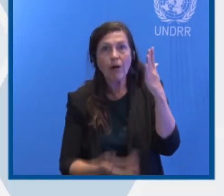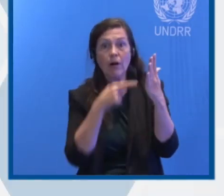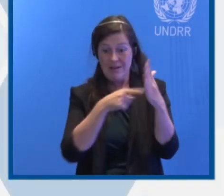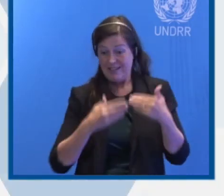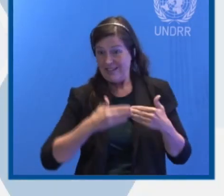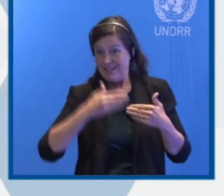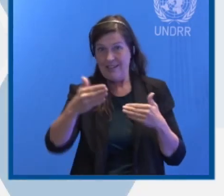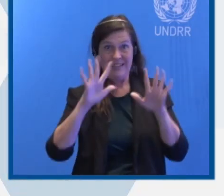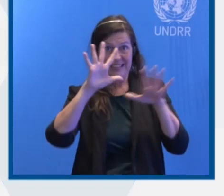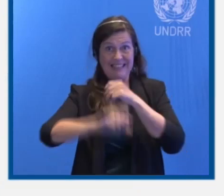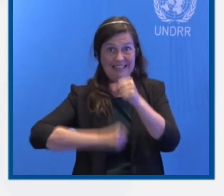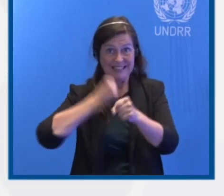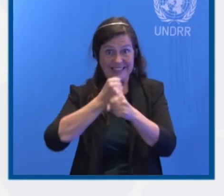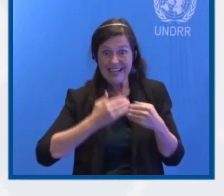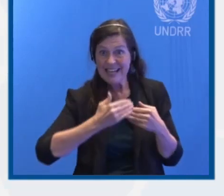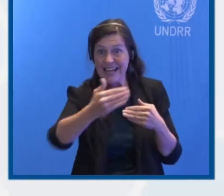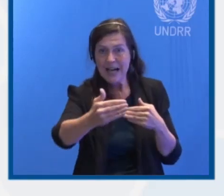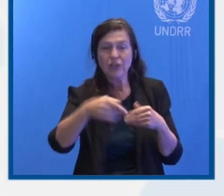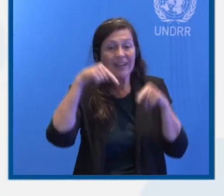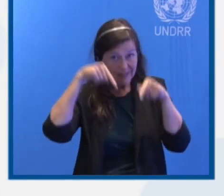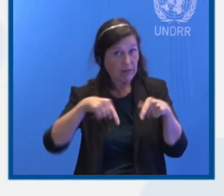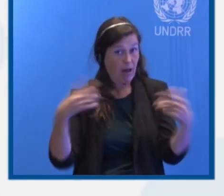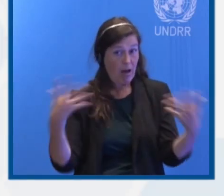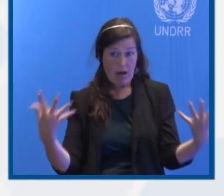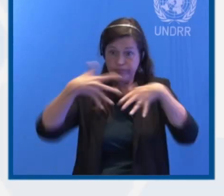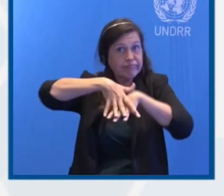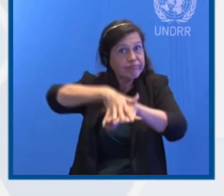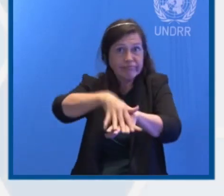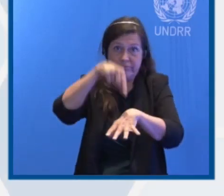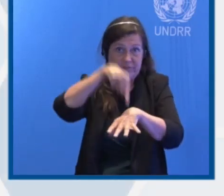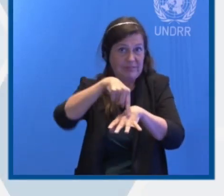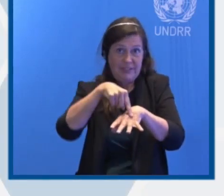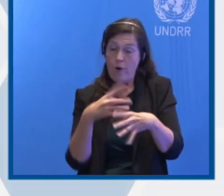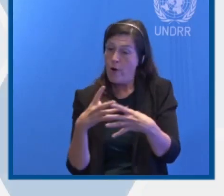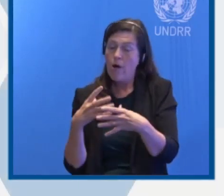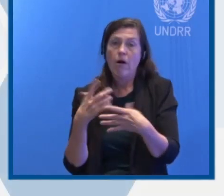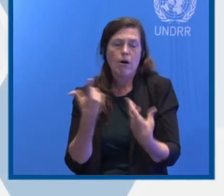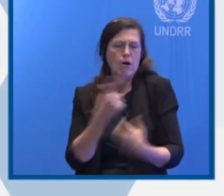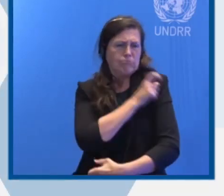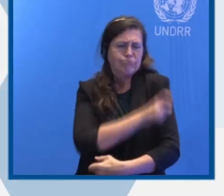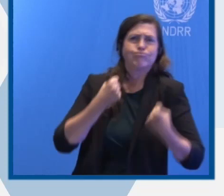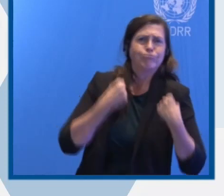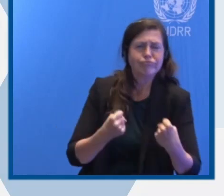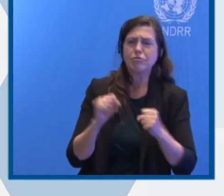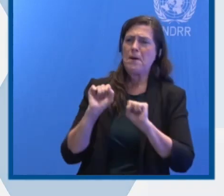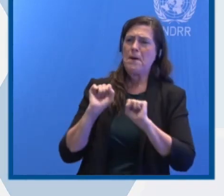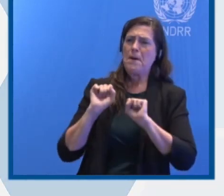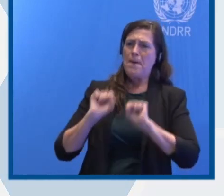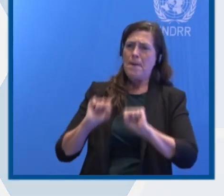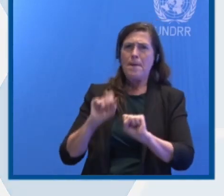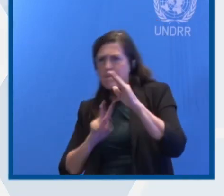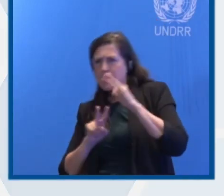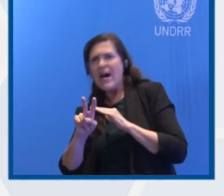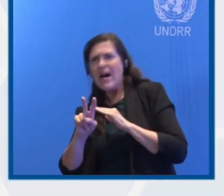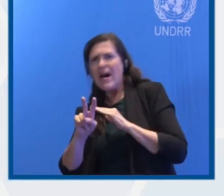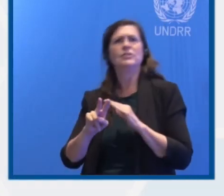decade, that this is an integrated approach. When we talk about the resilience and prevention and infrastructure, we